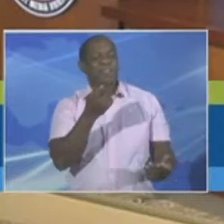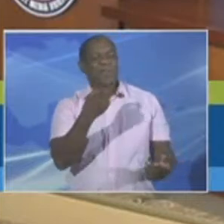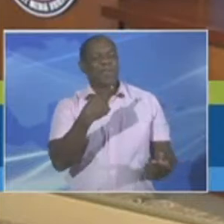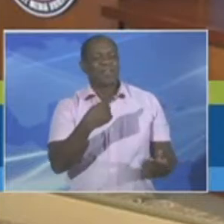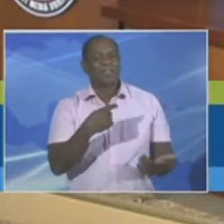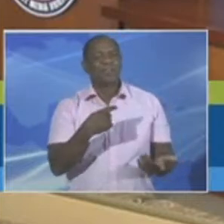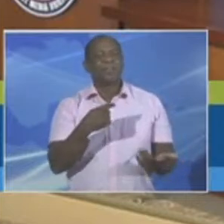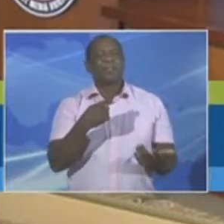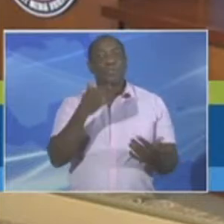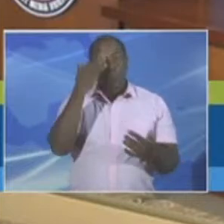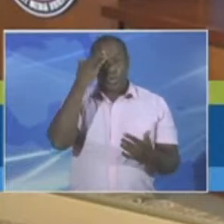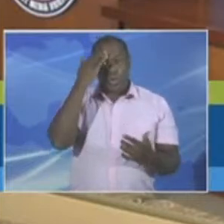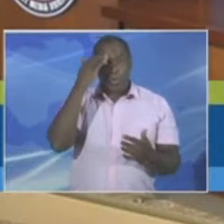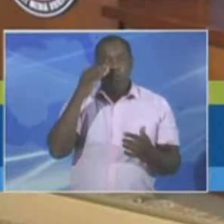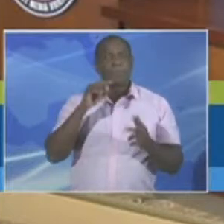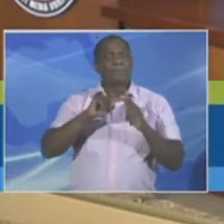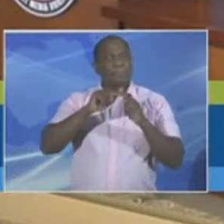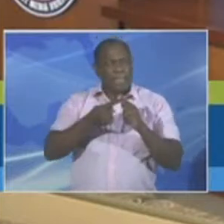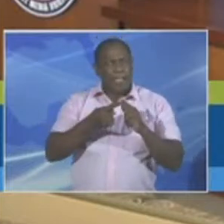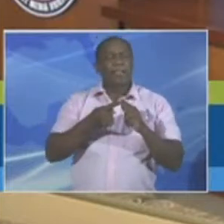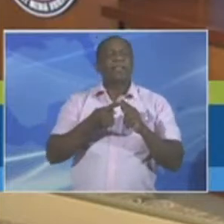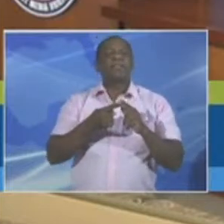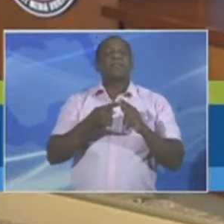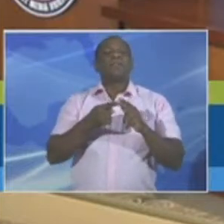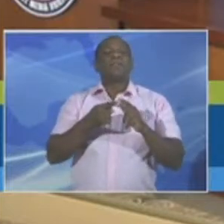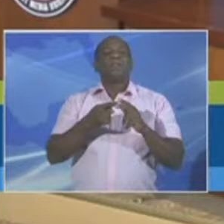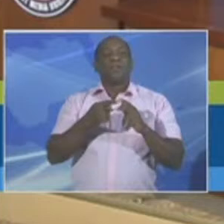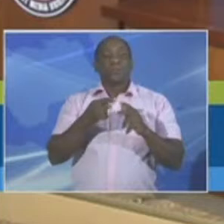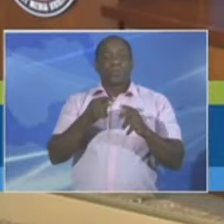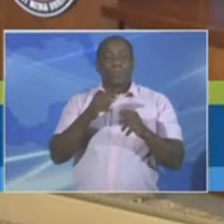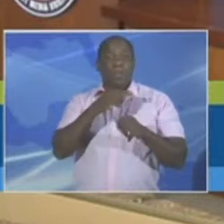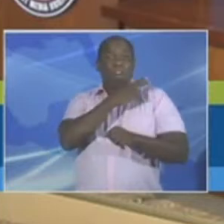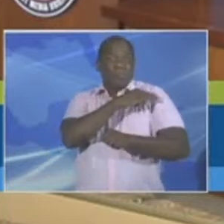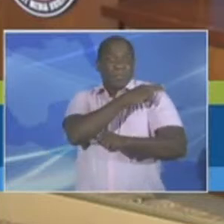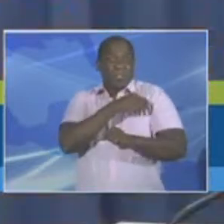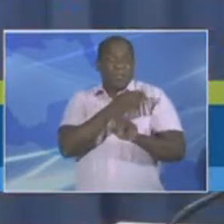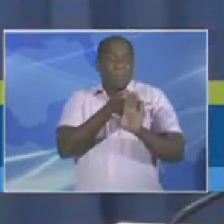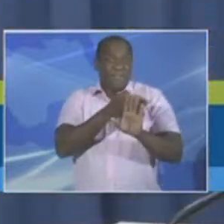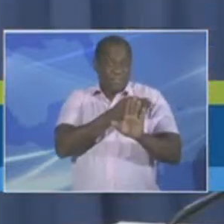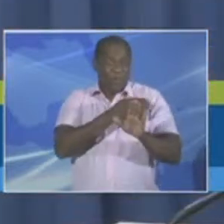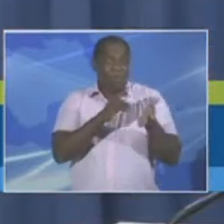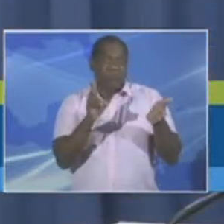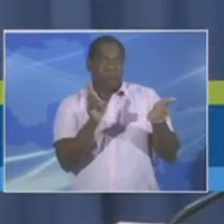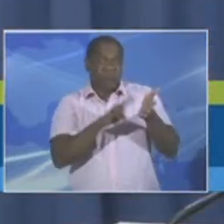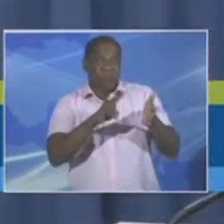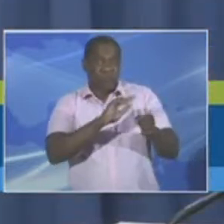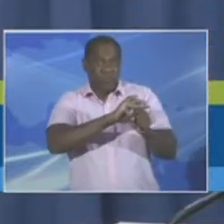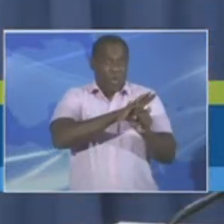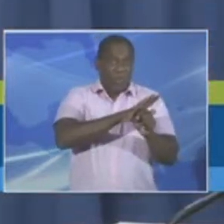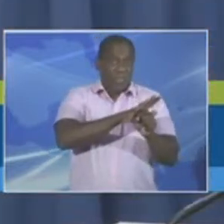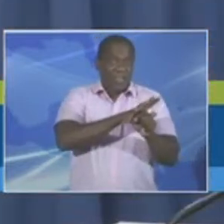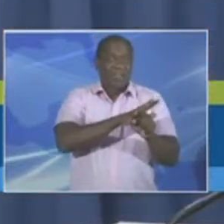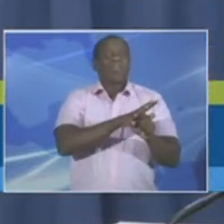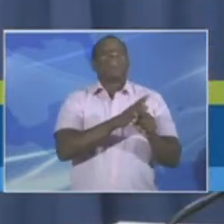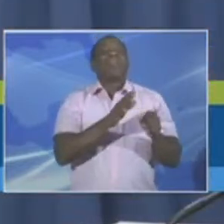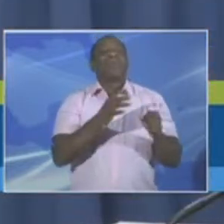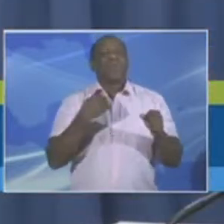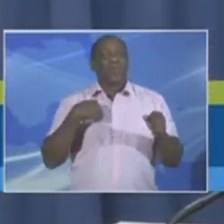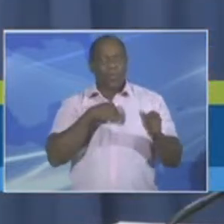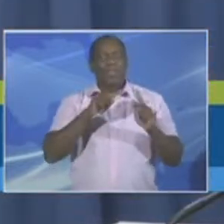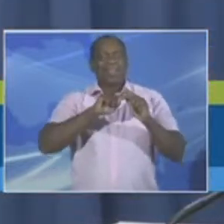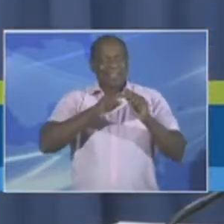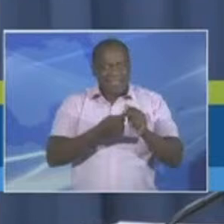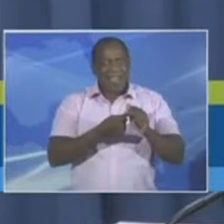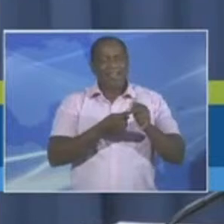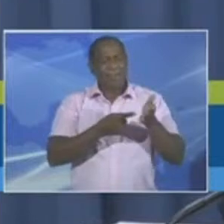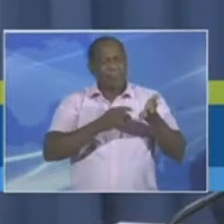we started the process of decommissioning COVID hospitals. Point Fortin has been returned. We are starting the decommissioning